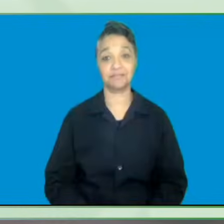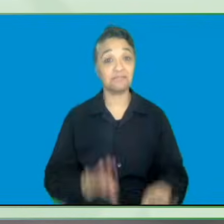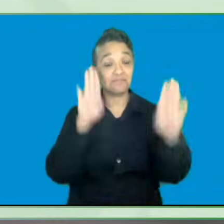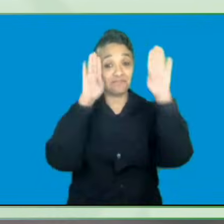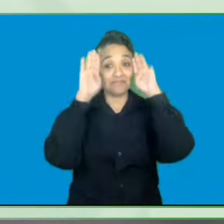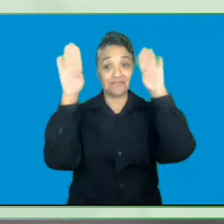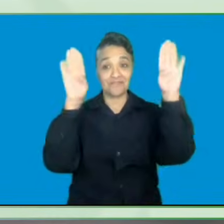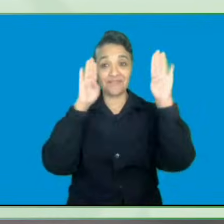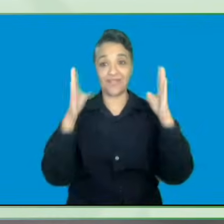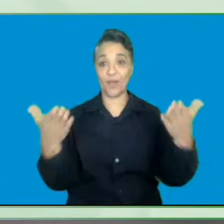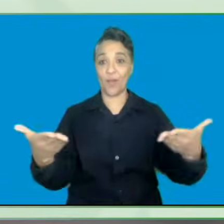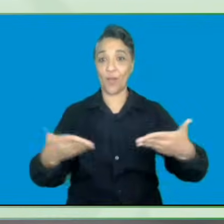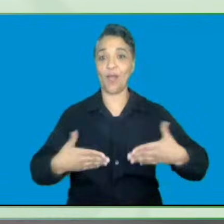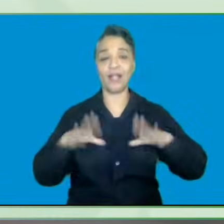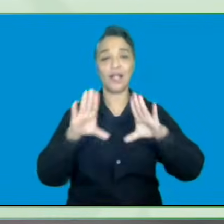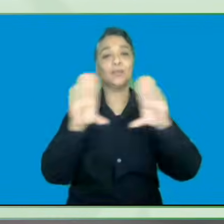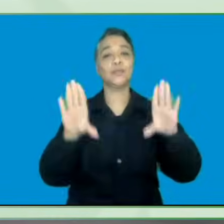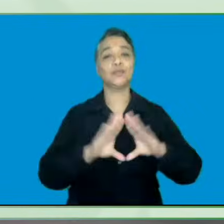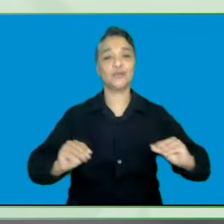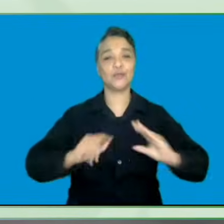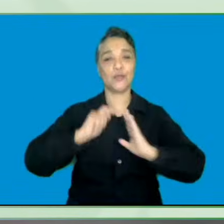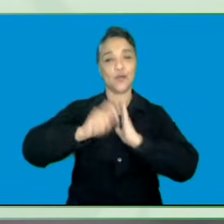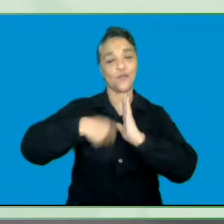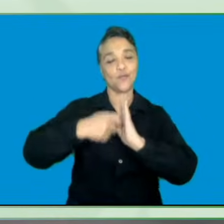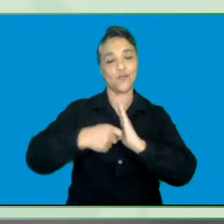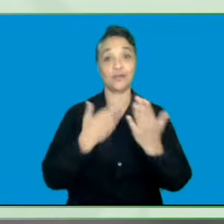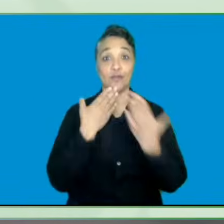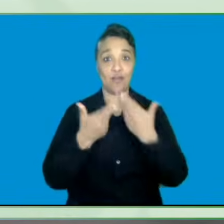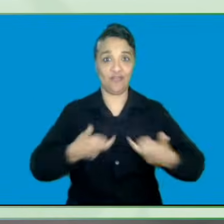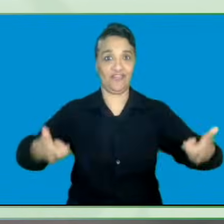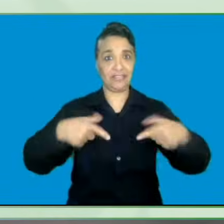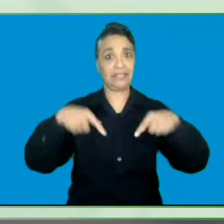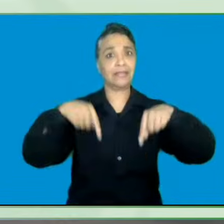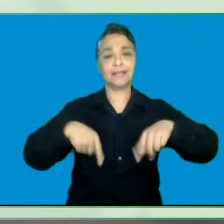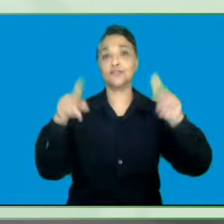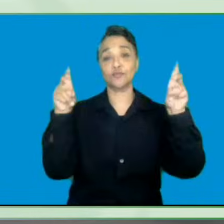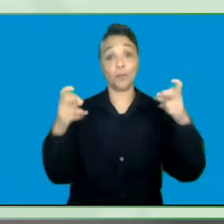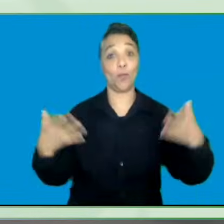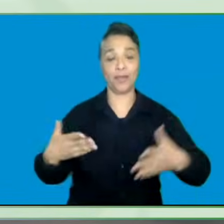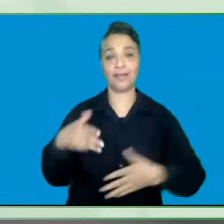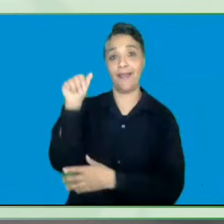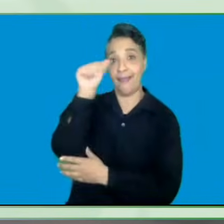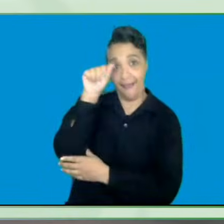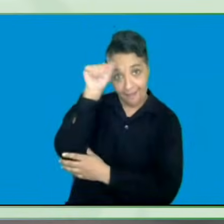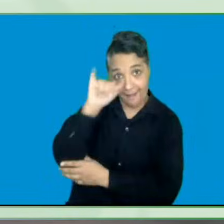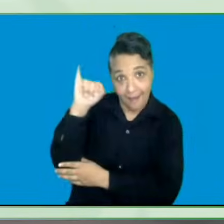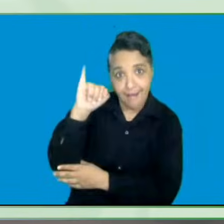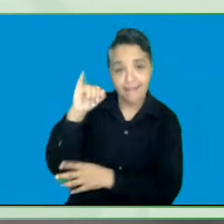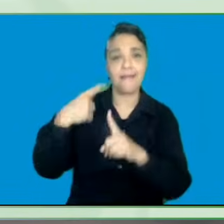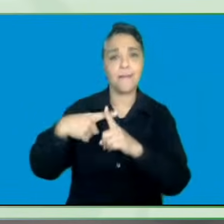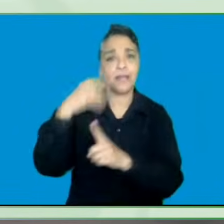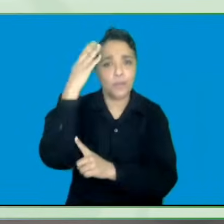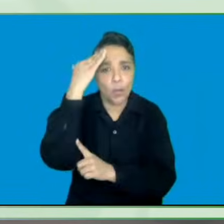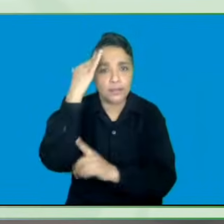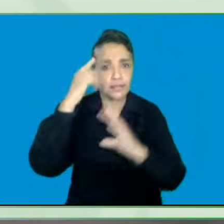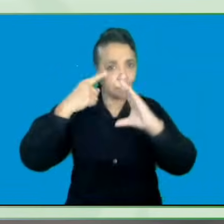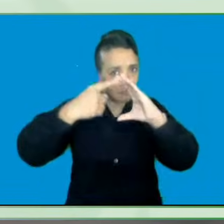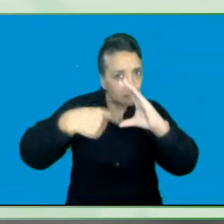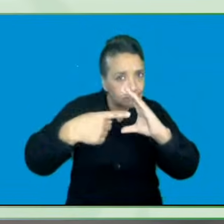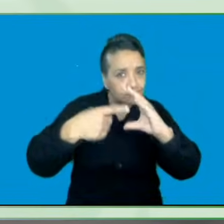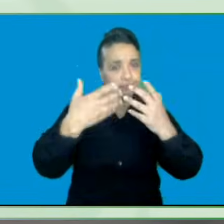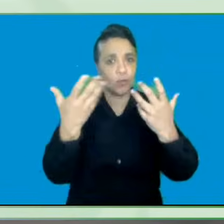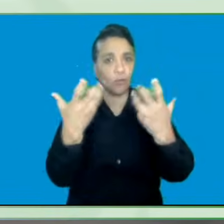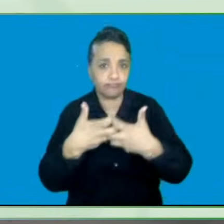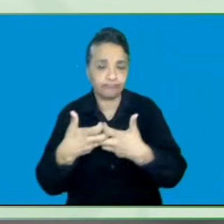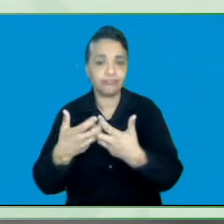interesting Fireside Chat that will be talking about AI and neurodiversity. I'm joined